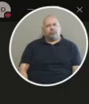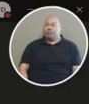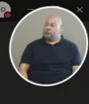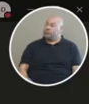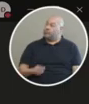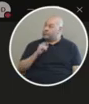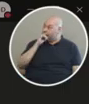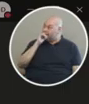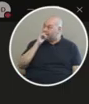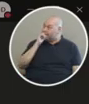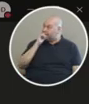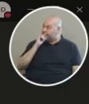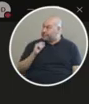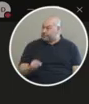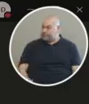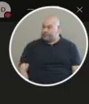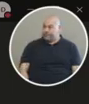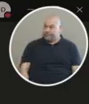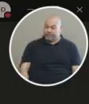Representative Lozarga.